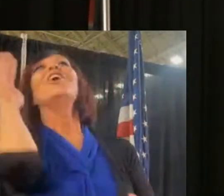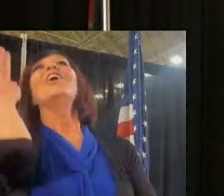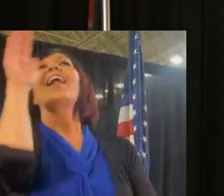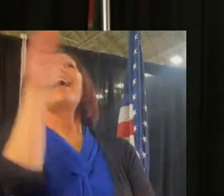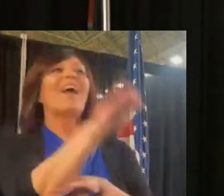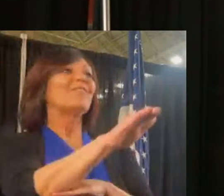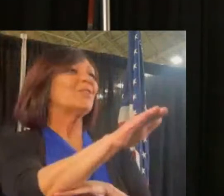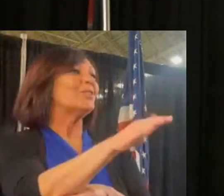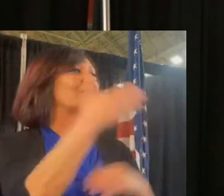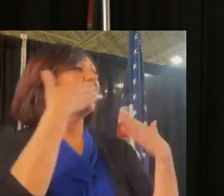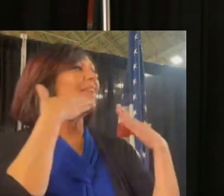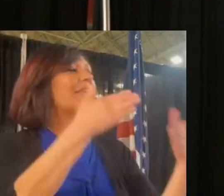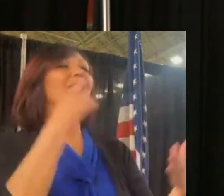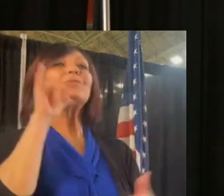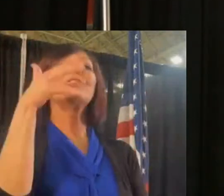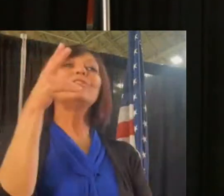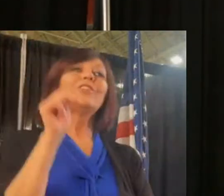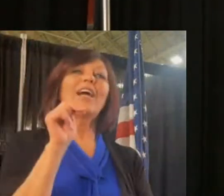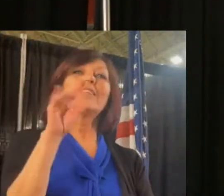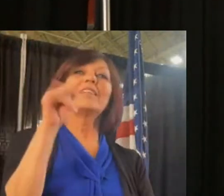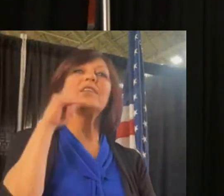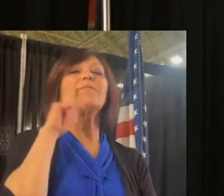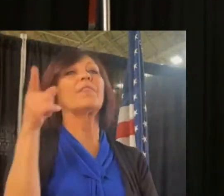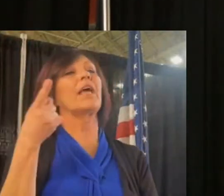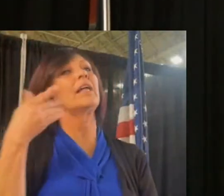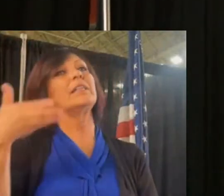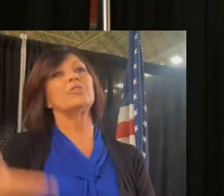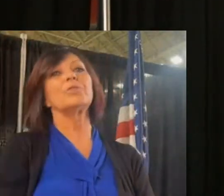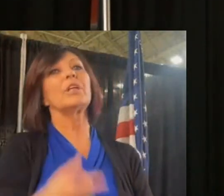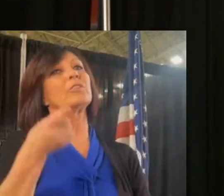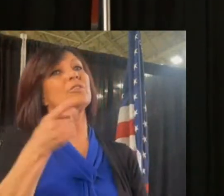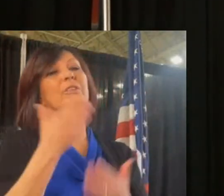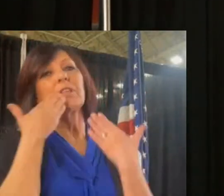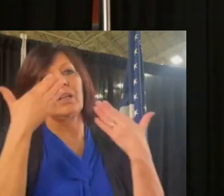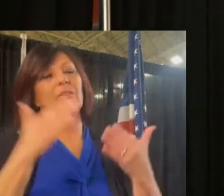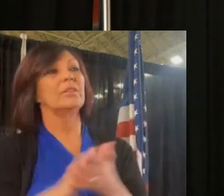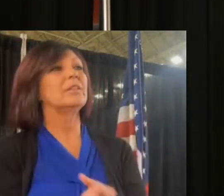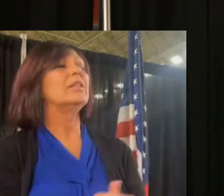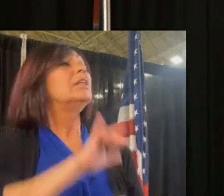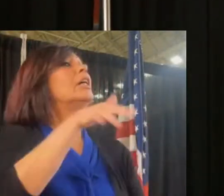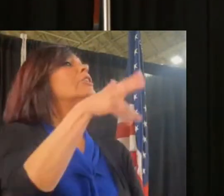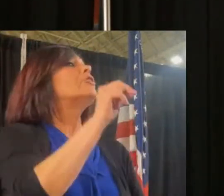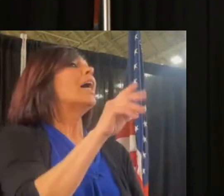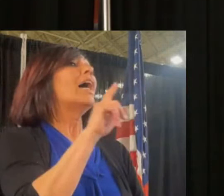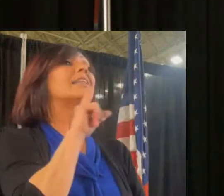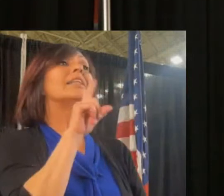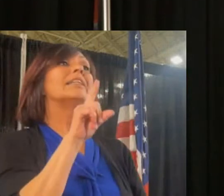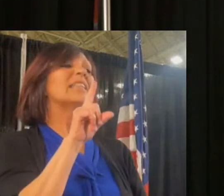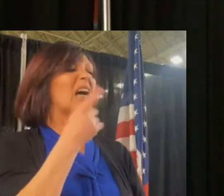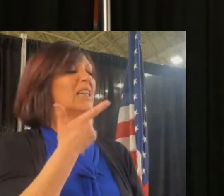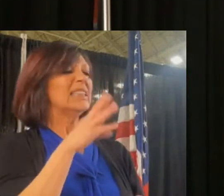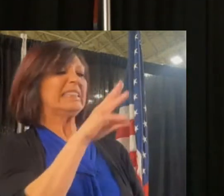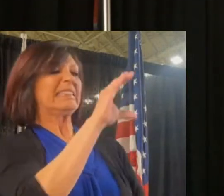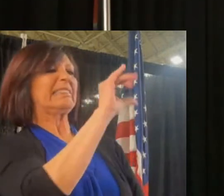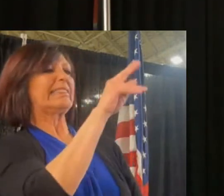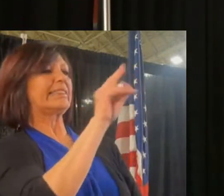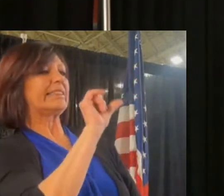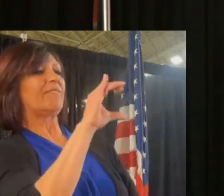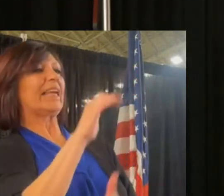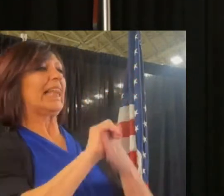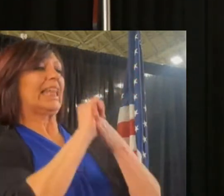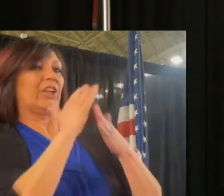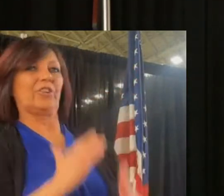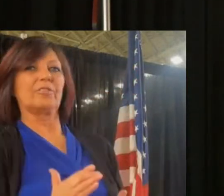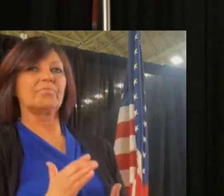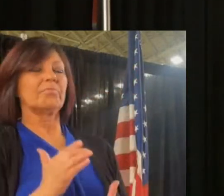afternoon, and thank you to John Dandies for that gracious introduction. Now, John is the ultimate civic leader, and I frequently